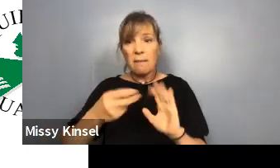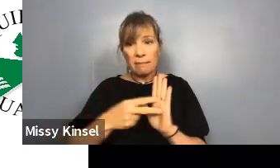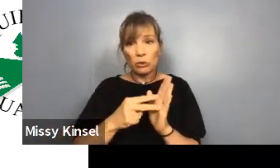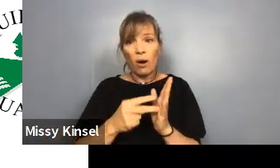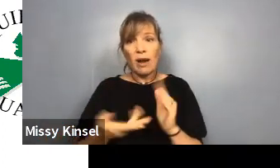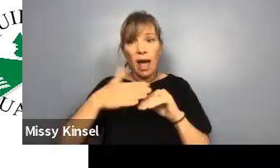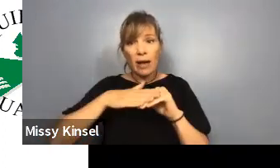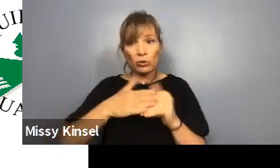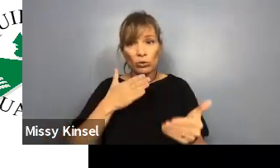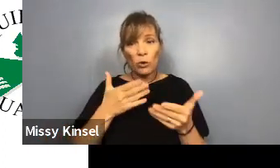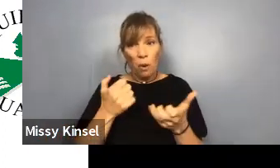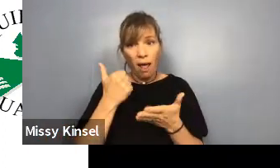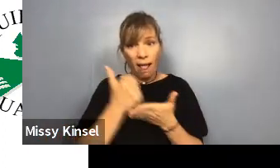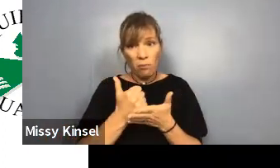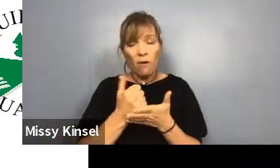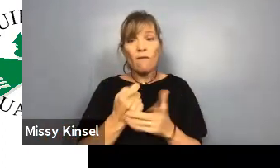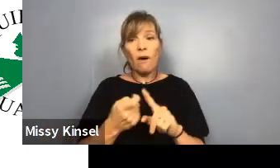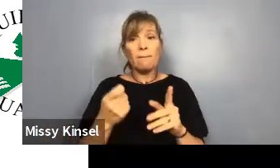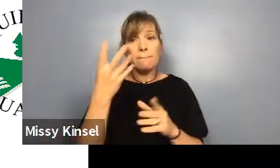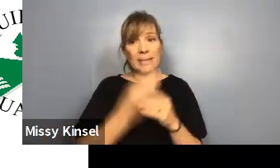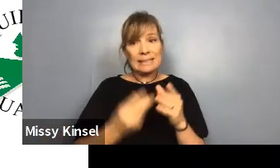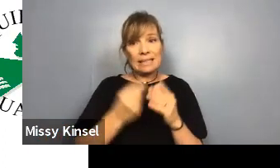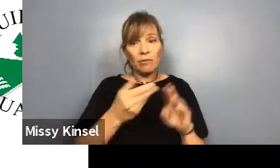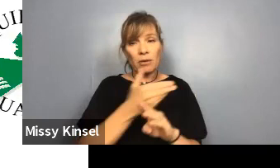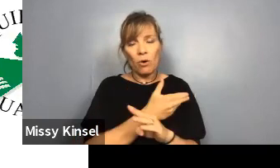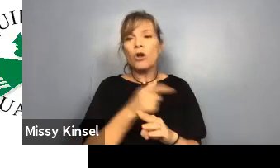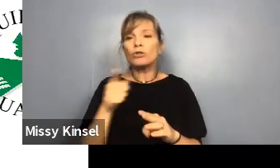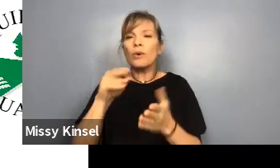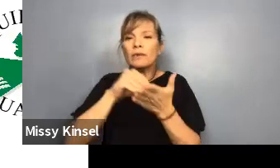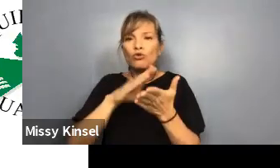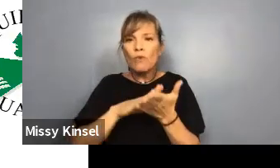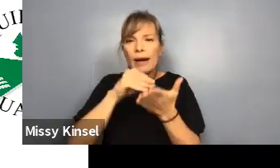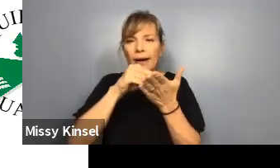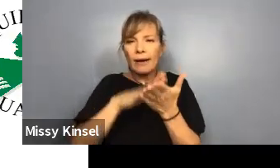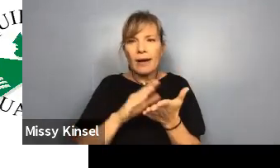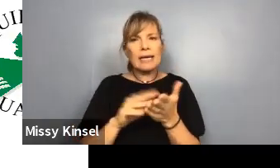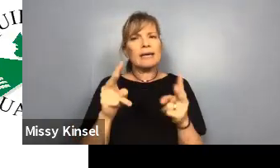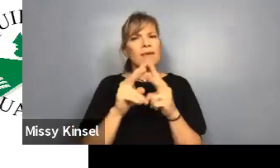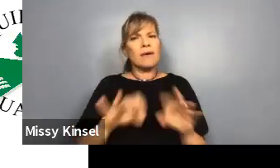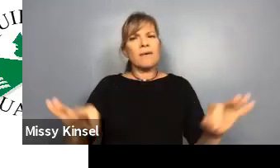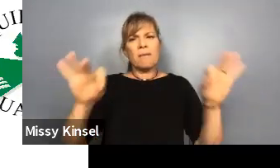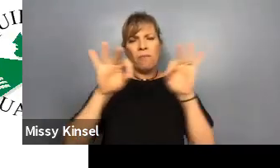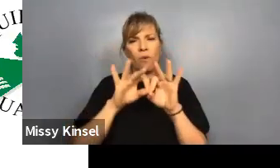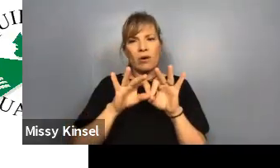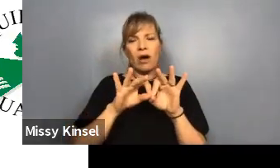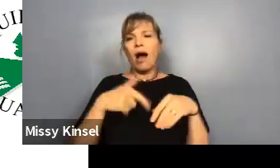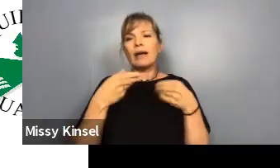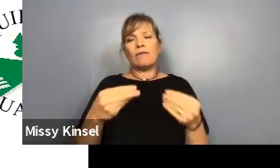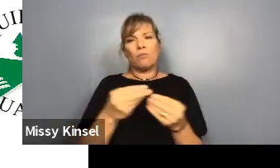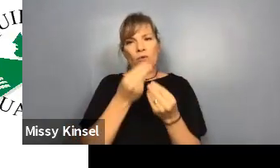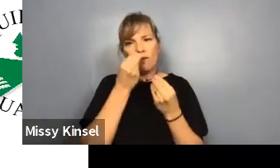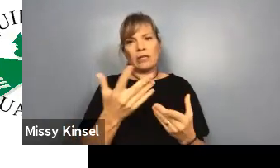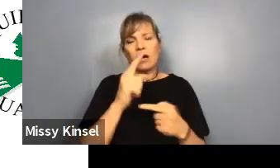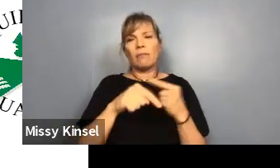help. So tracking what's going on is really important, and we will give you a little bit more information